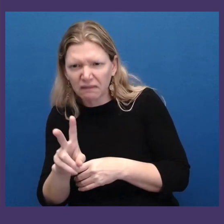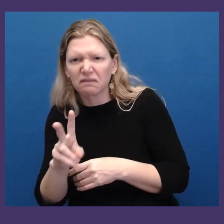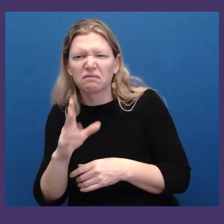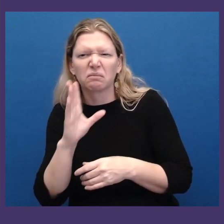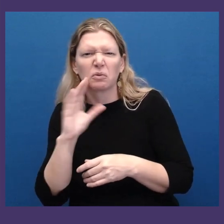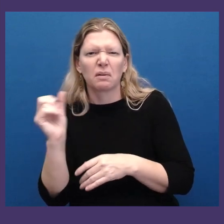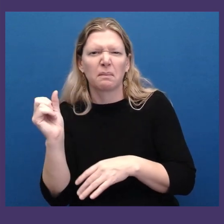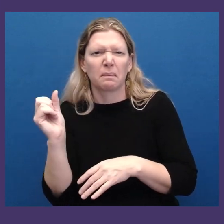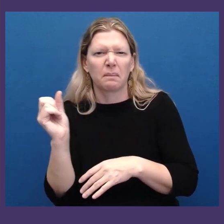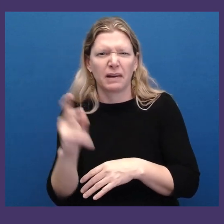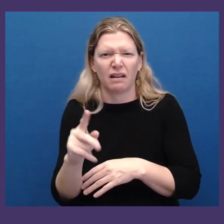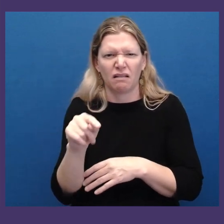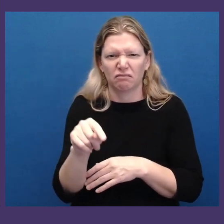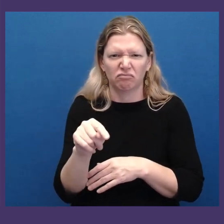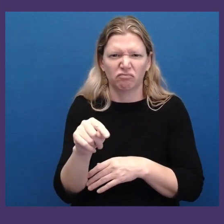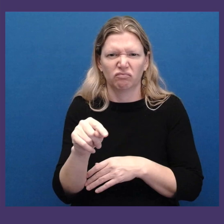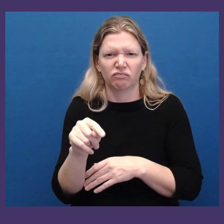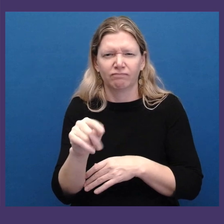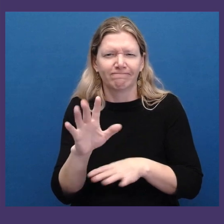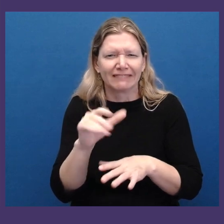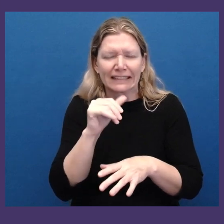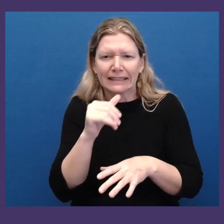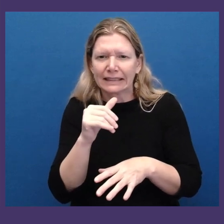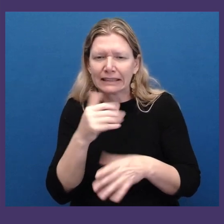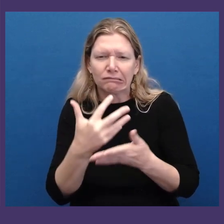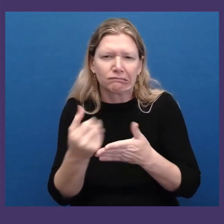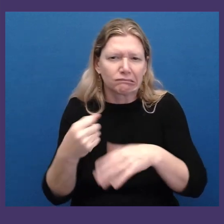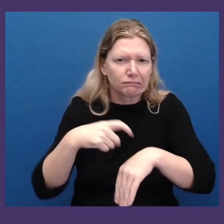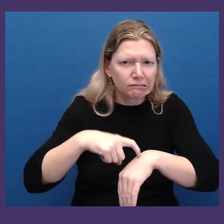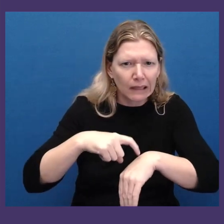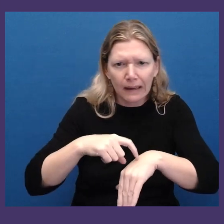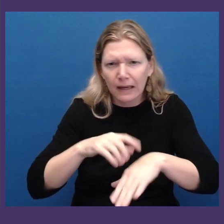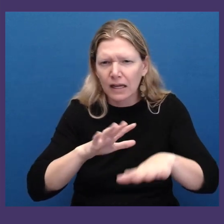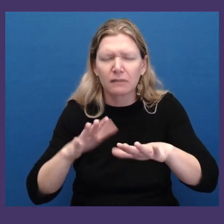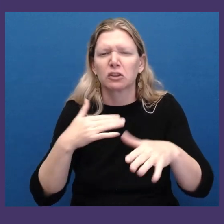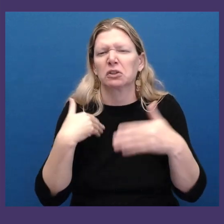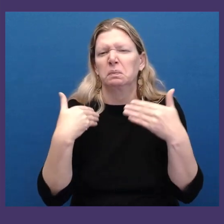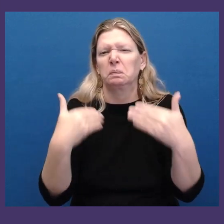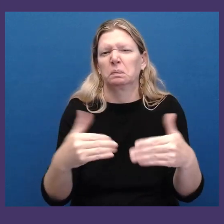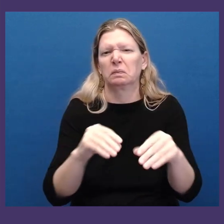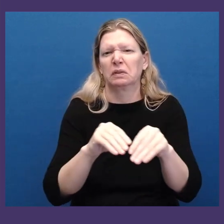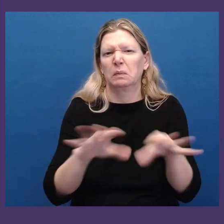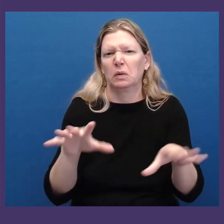much time left. I want to just go ahead and deploy this. What's the command to do that?